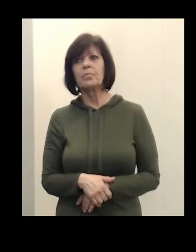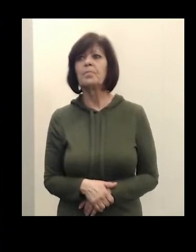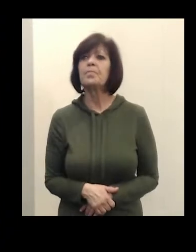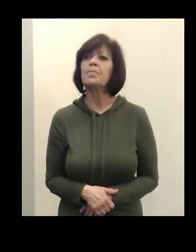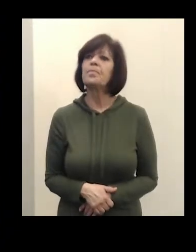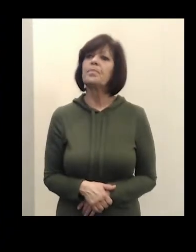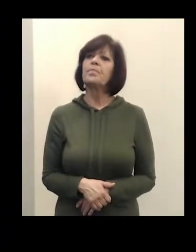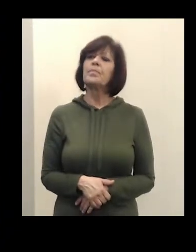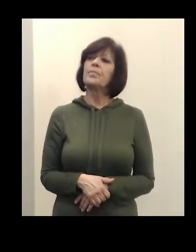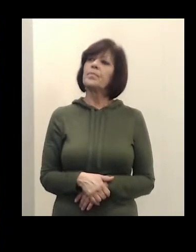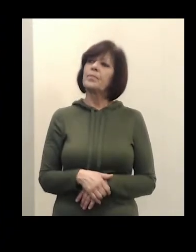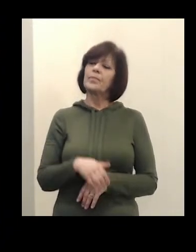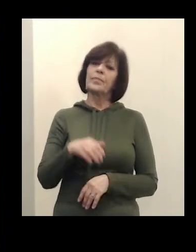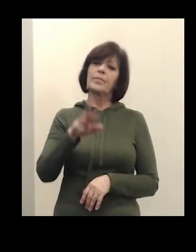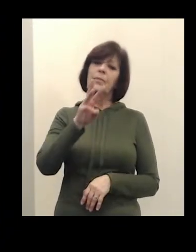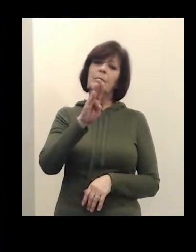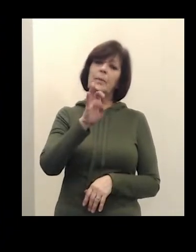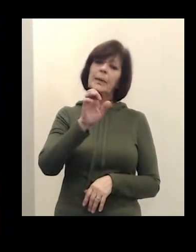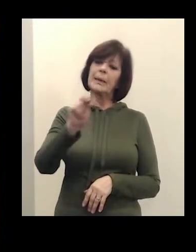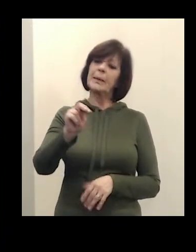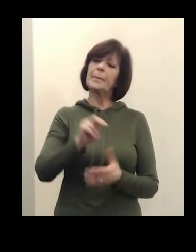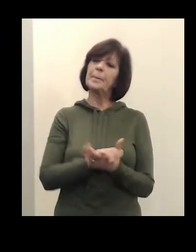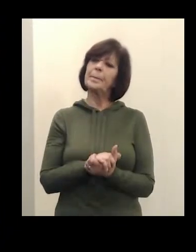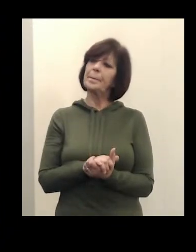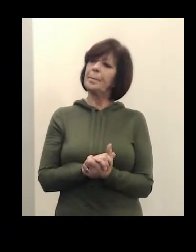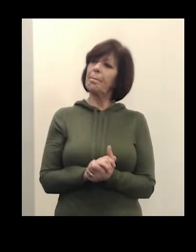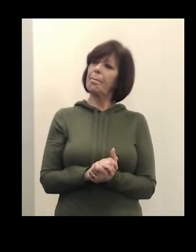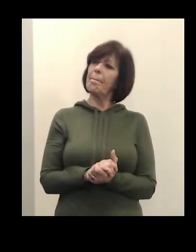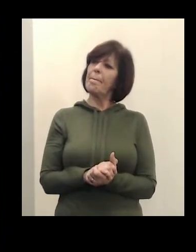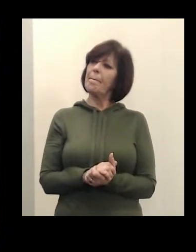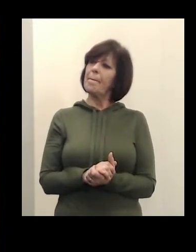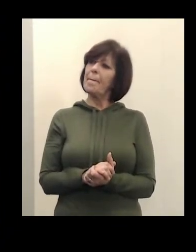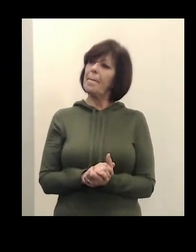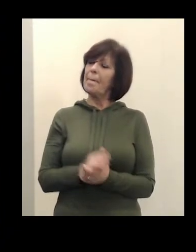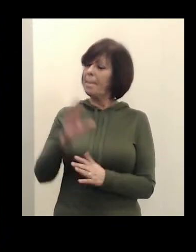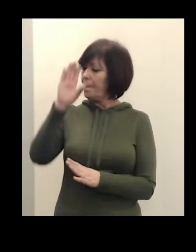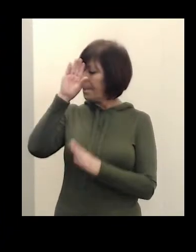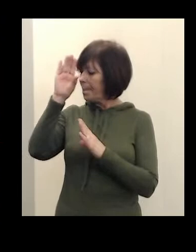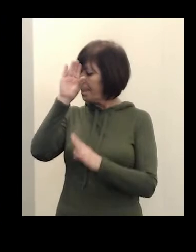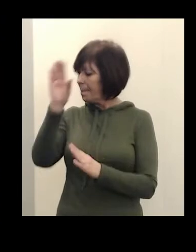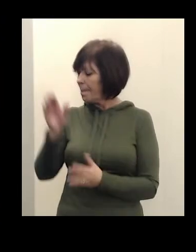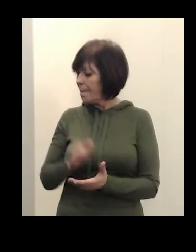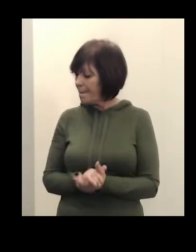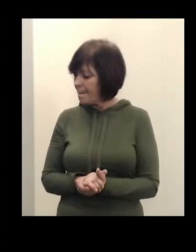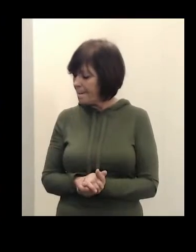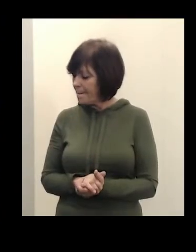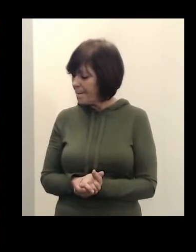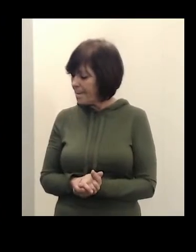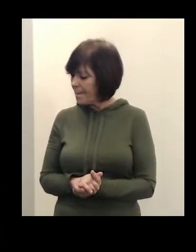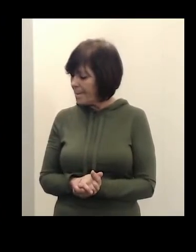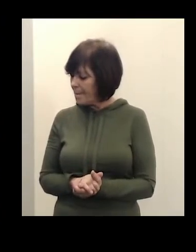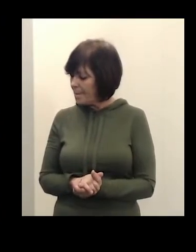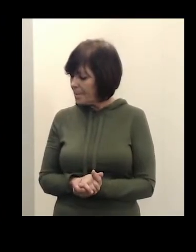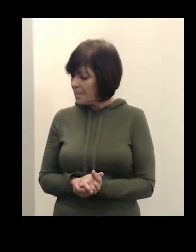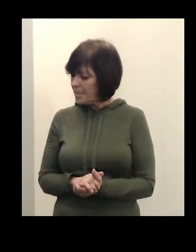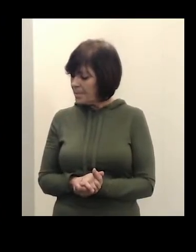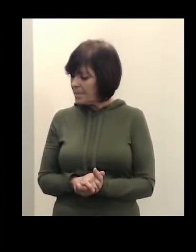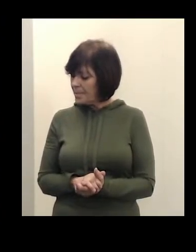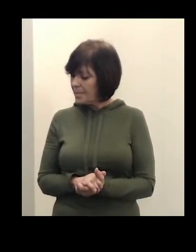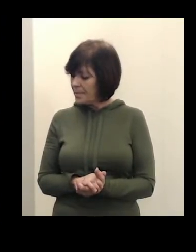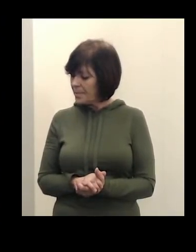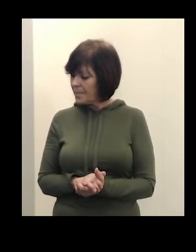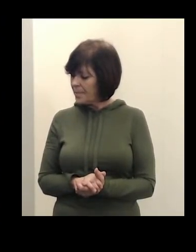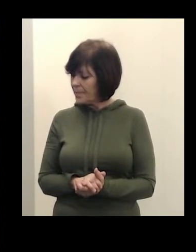Brayton Wilson, WBEN. Hi, Mark. Thank you. With the hope and the belief